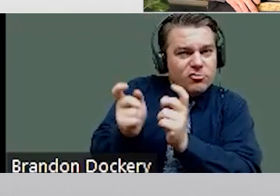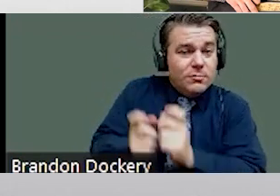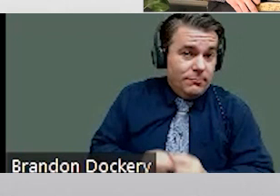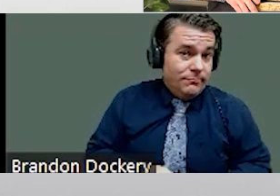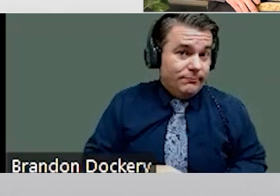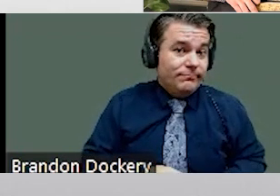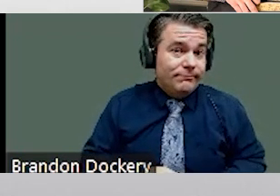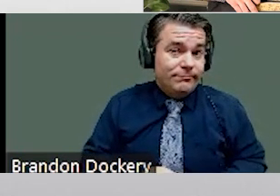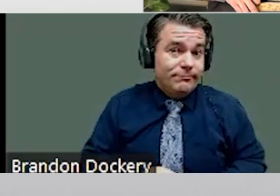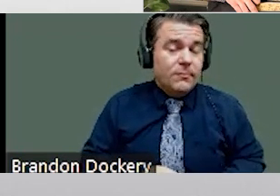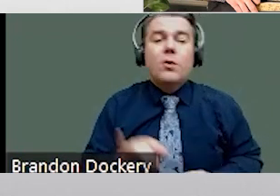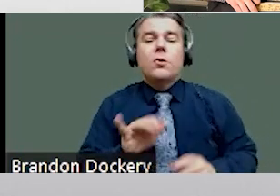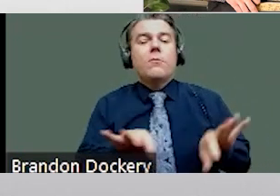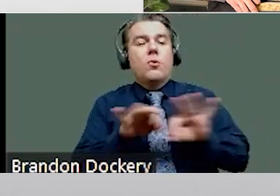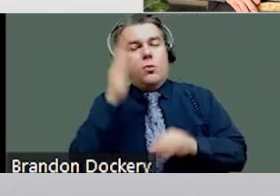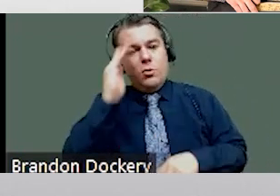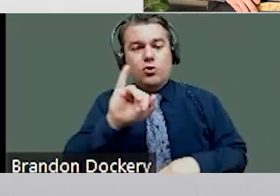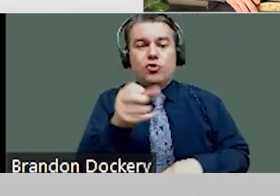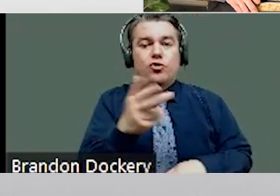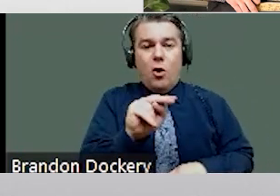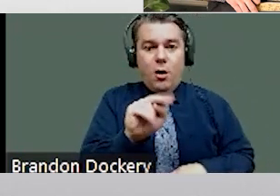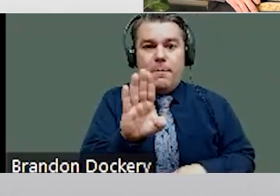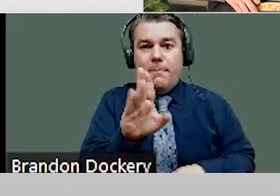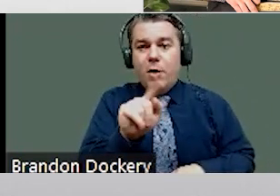it's also important to know that John Butterworth's